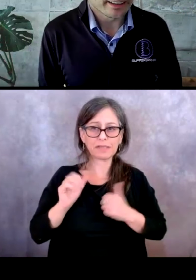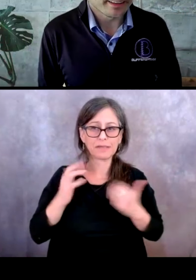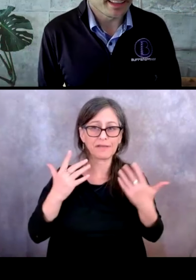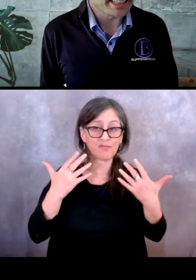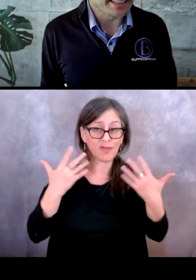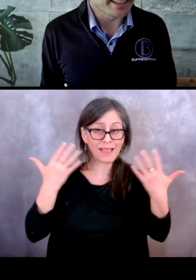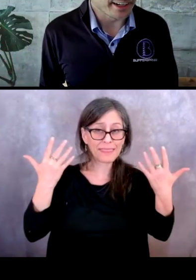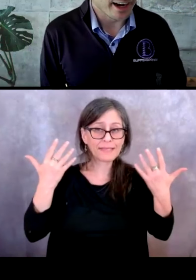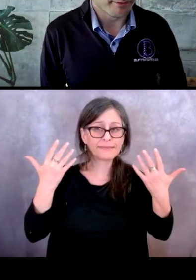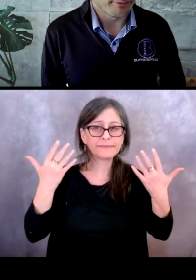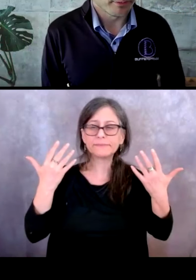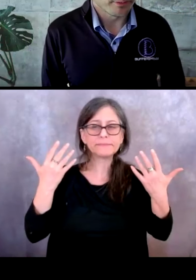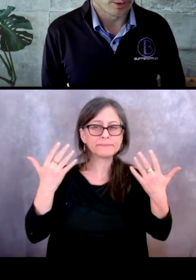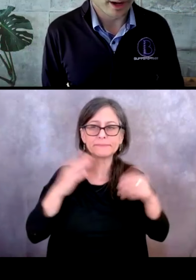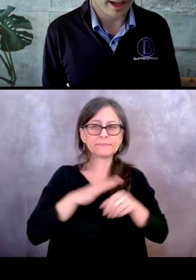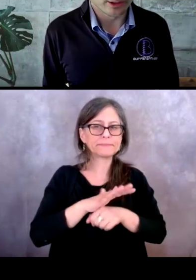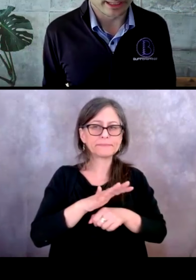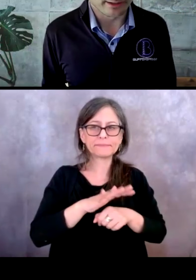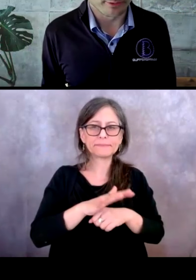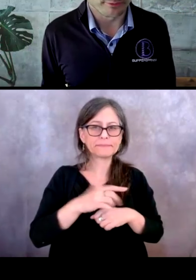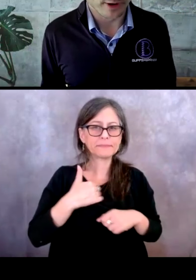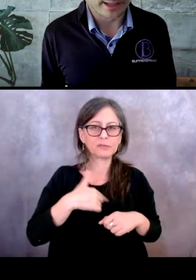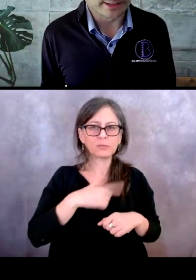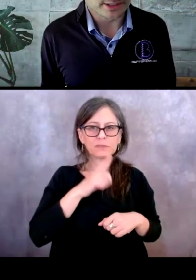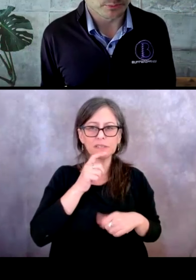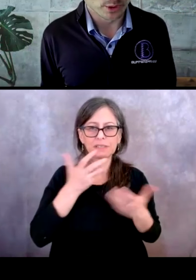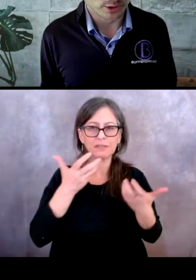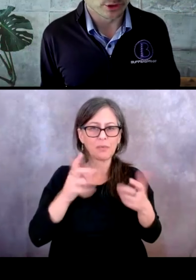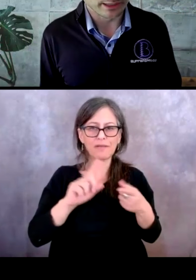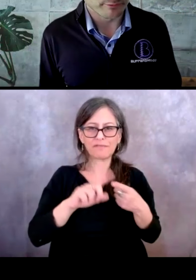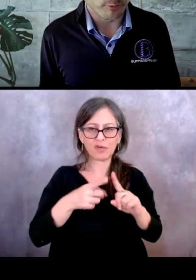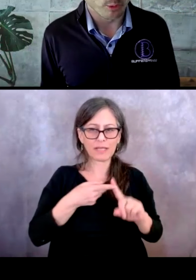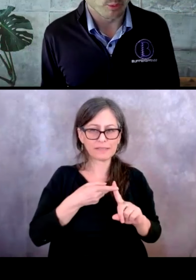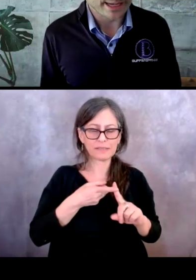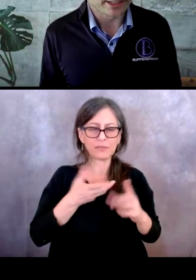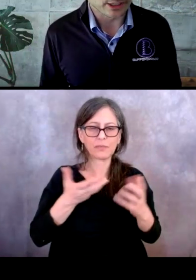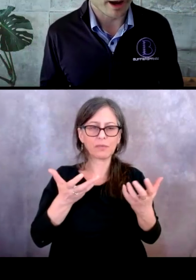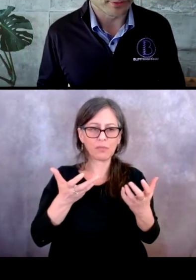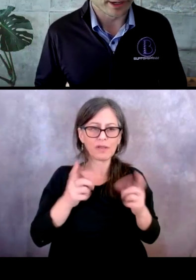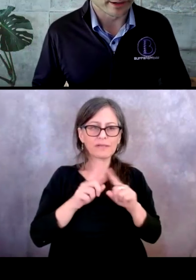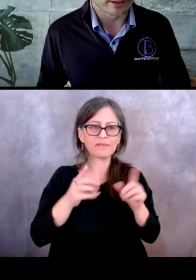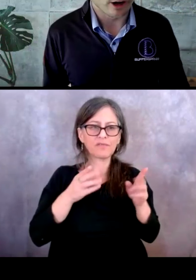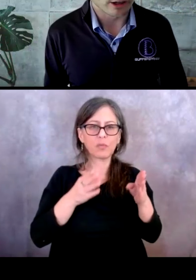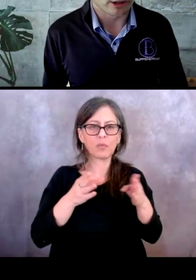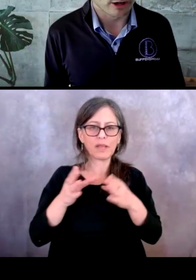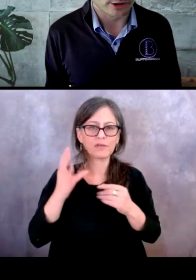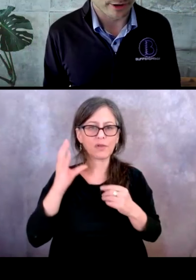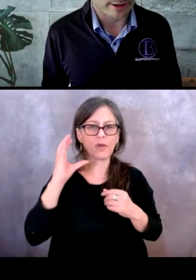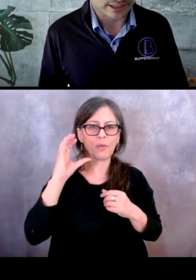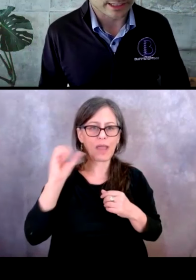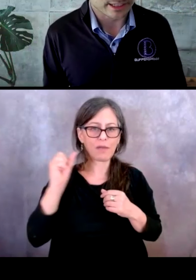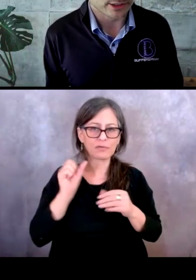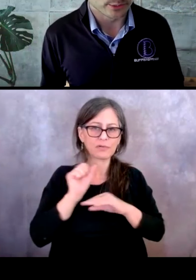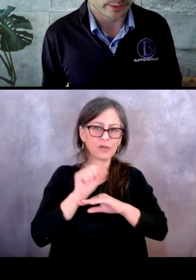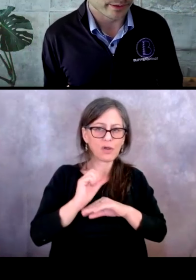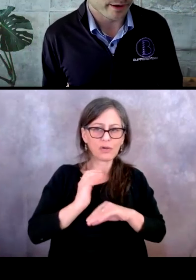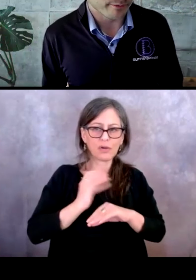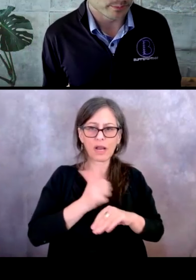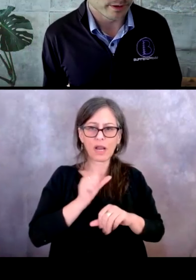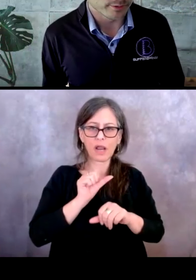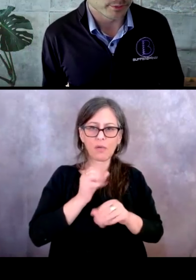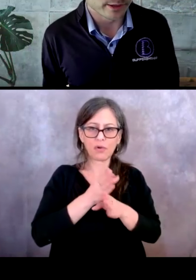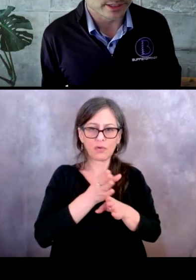friendly, that's not enough. We're not looking for friends. We're looking for ways to go out there and conquer our careers and continue doing